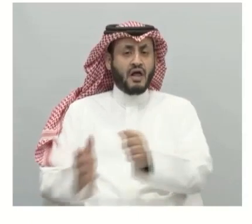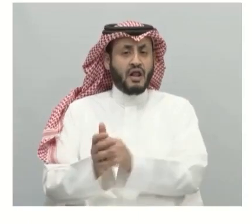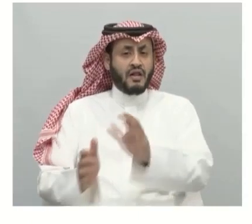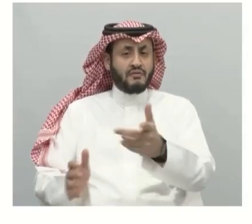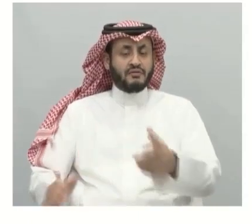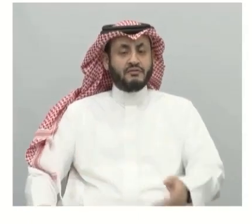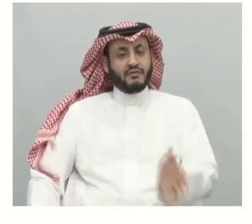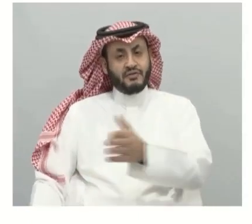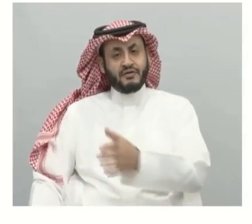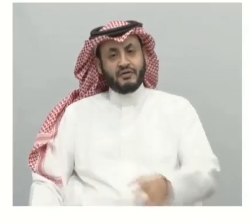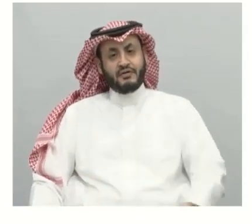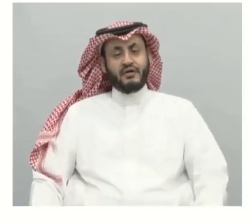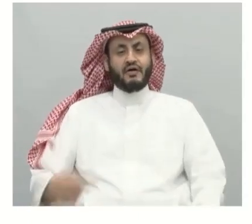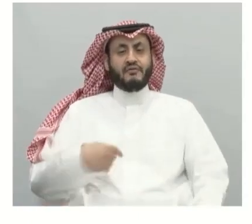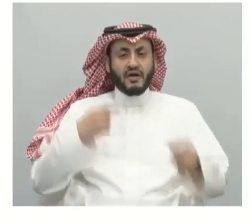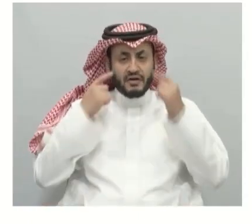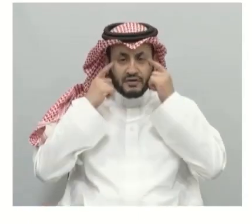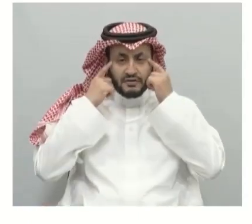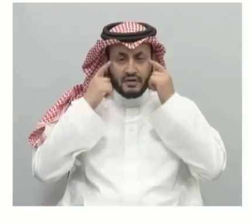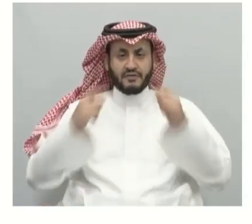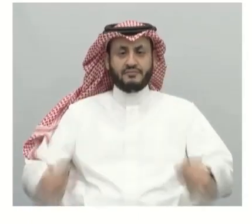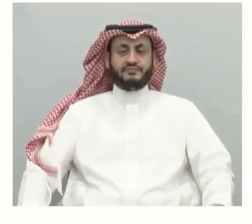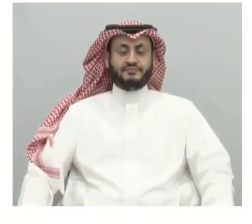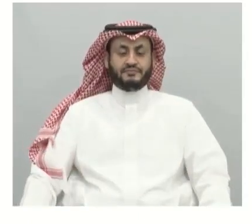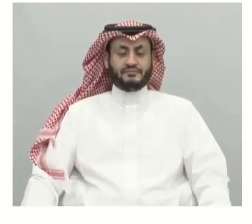from? I'm from Shanghai, China.